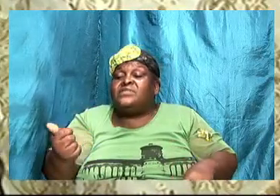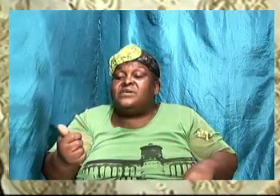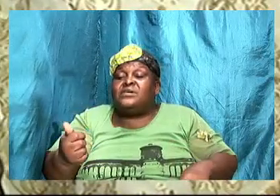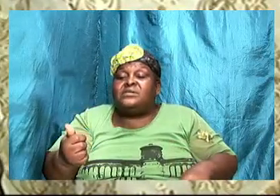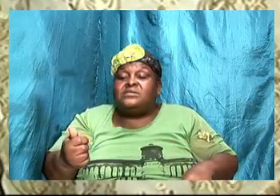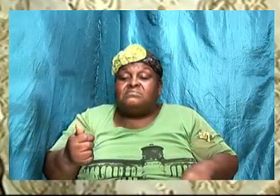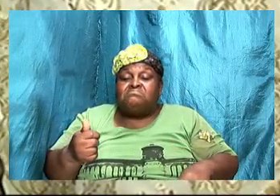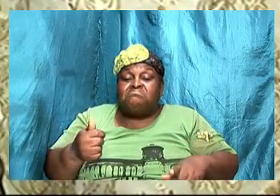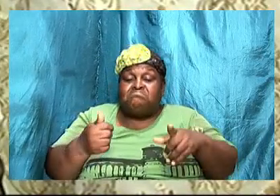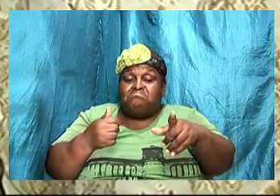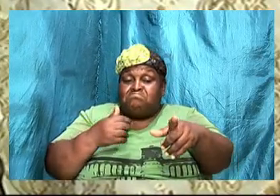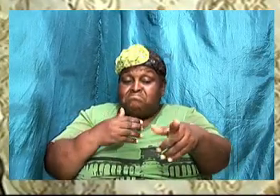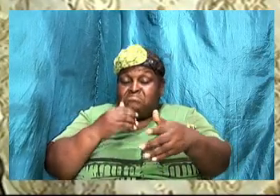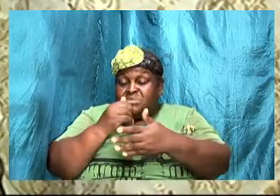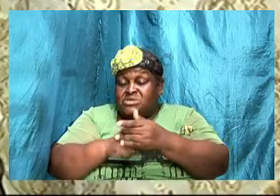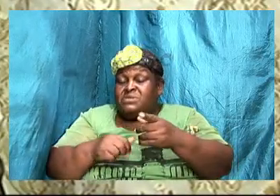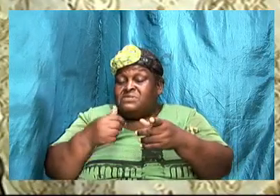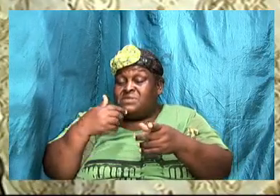it